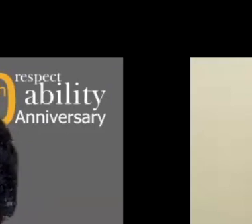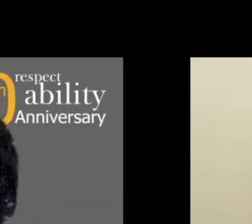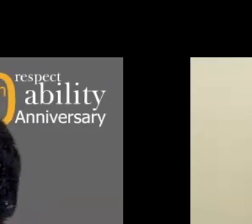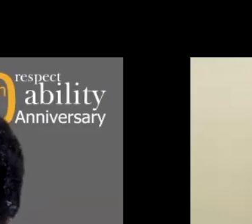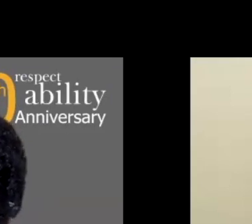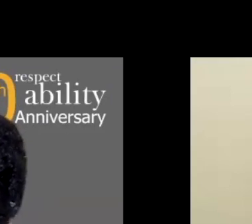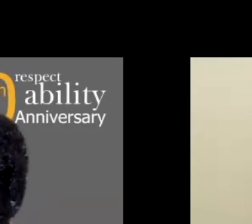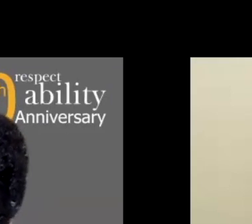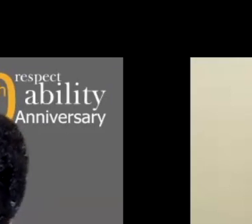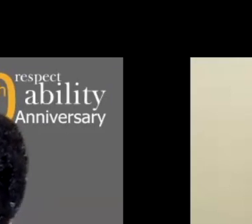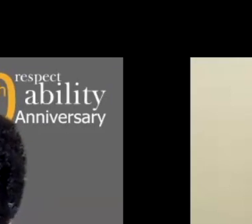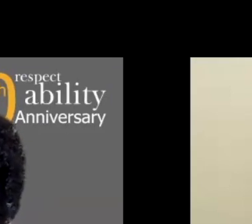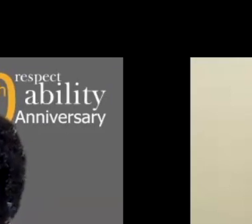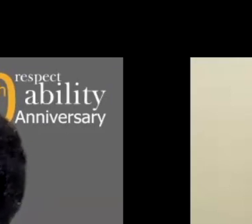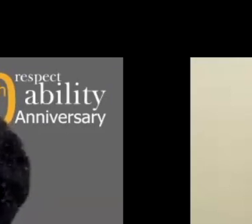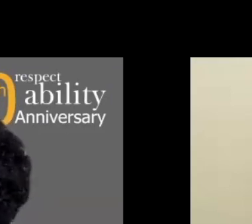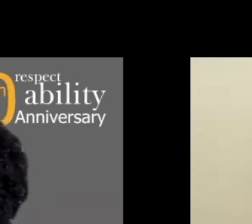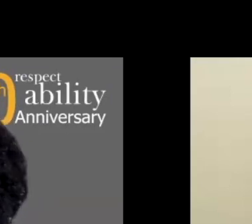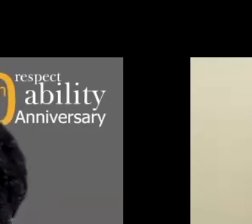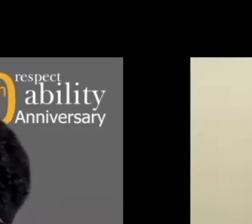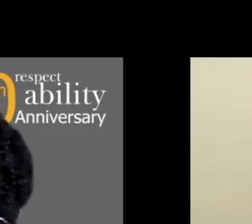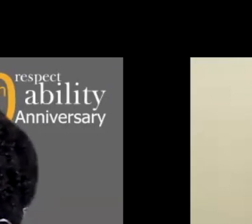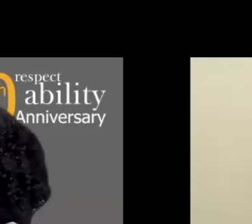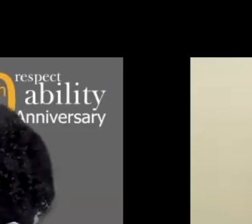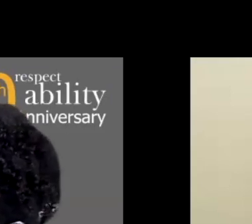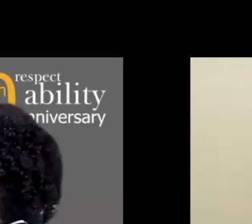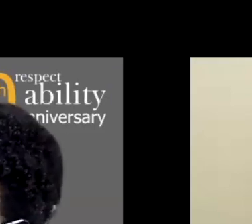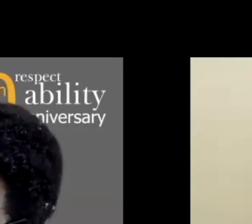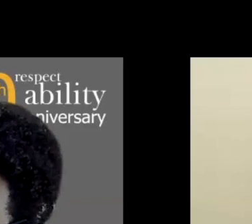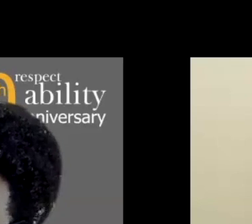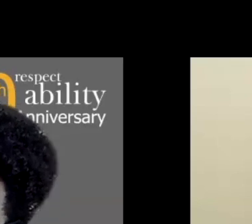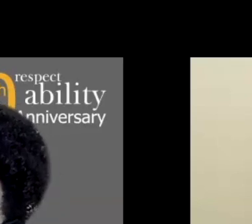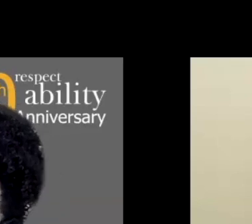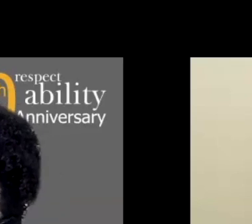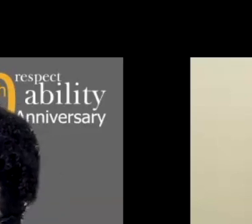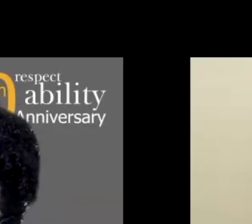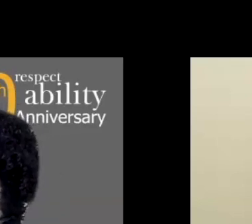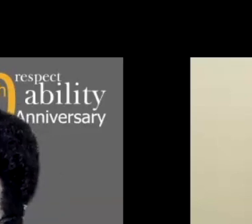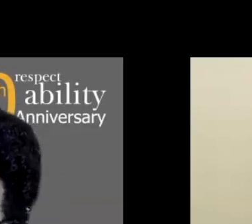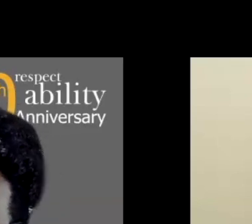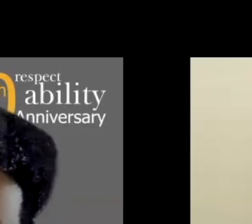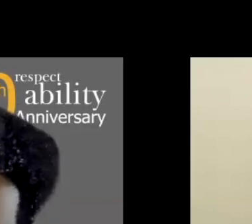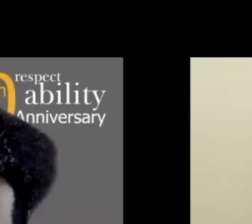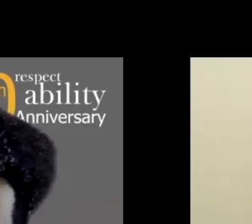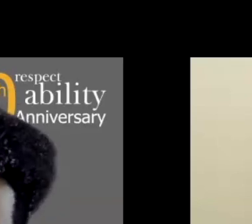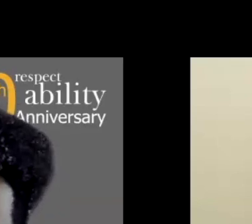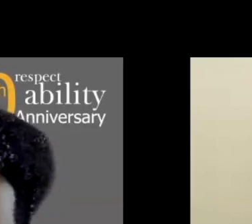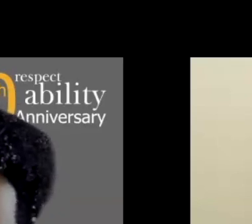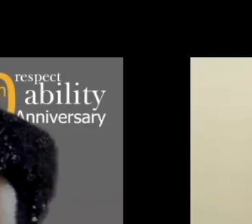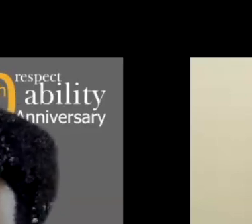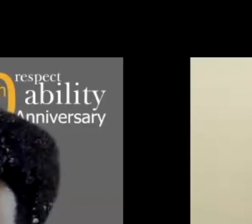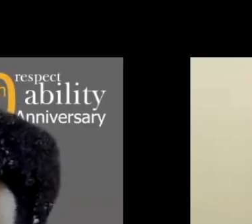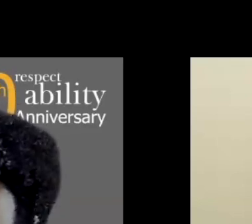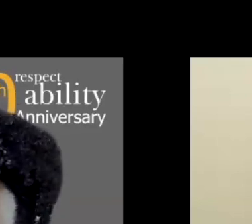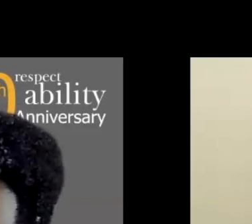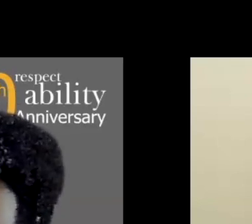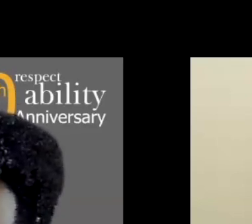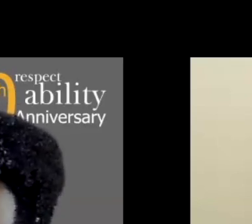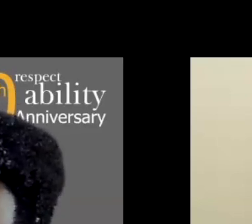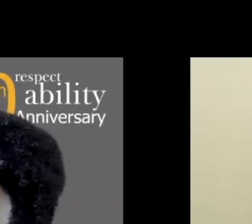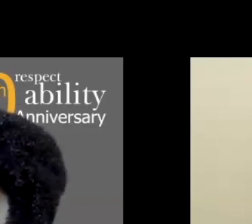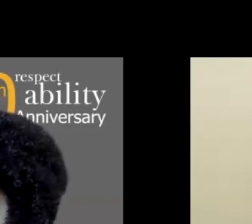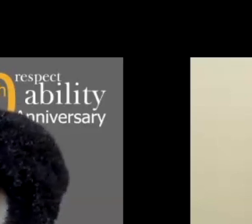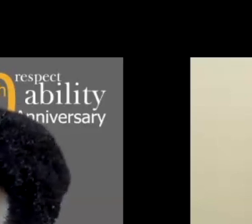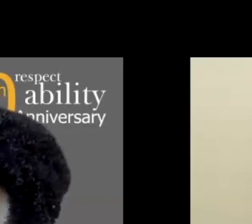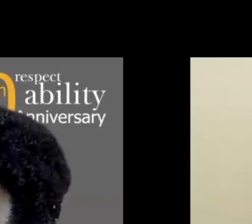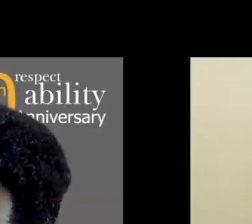our current fellow and a few former fellows around pursuing this fellowship and